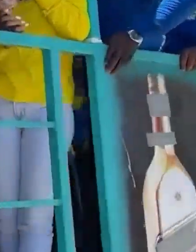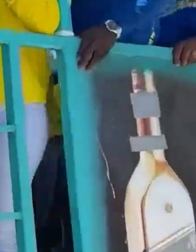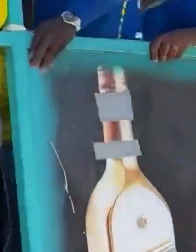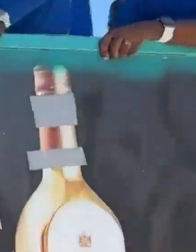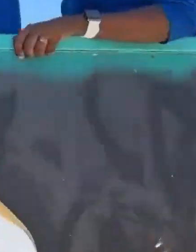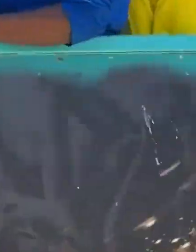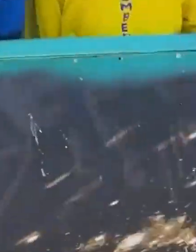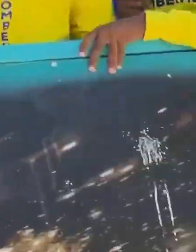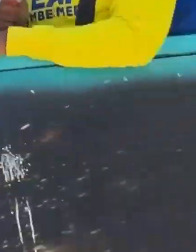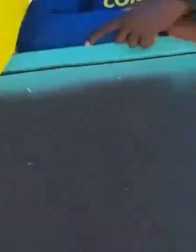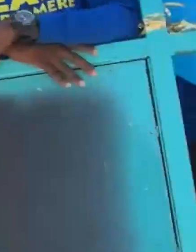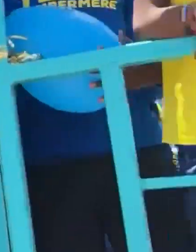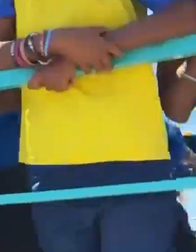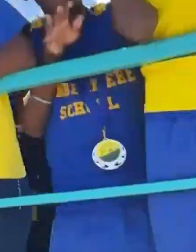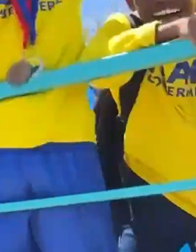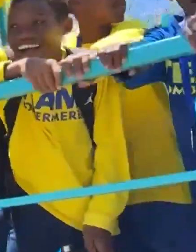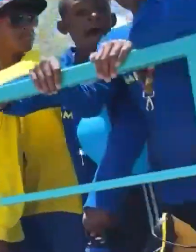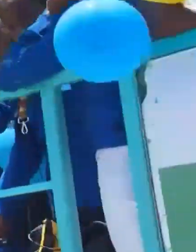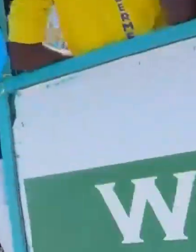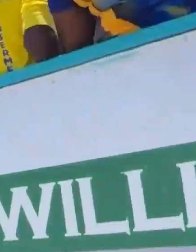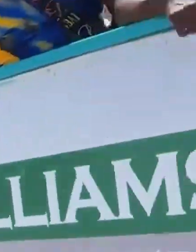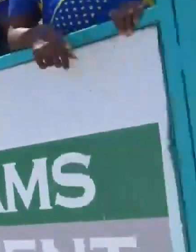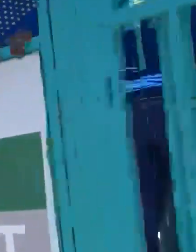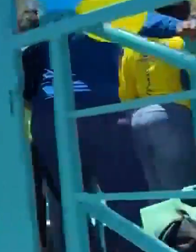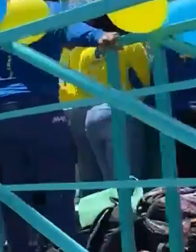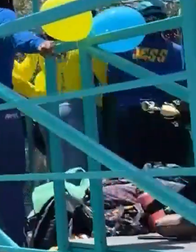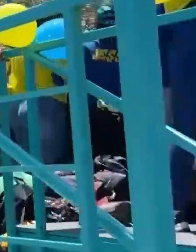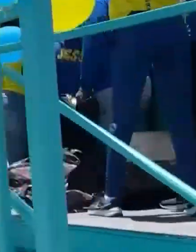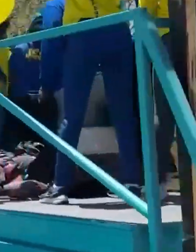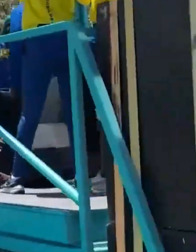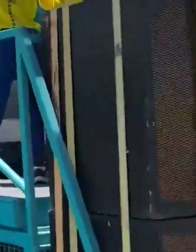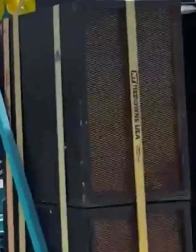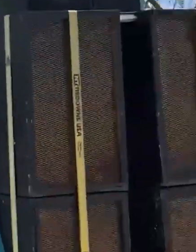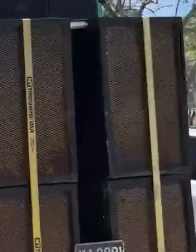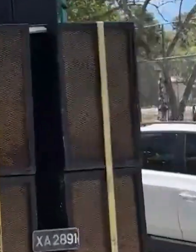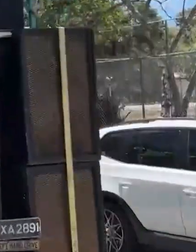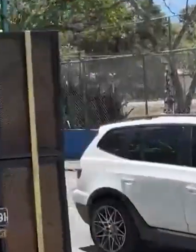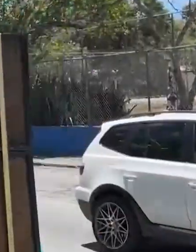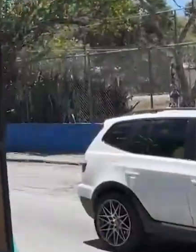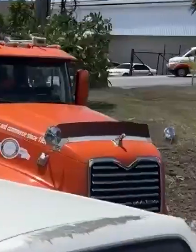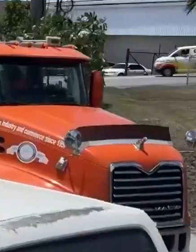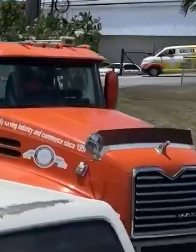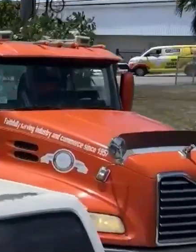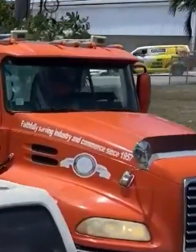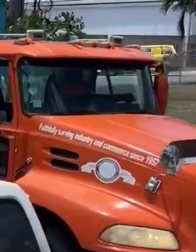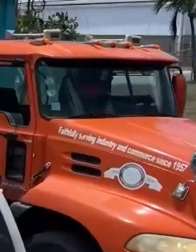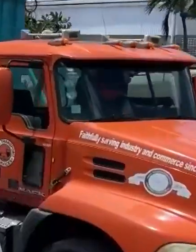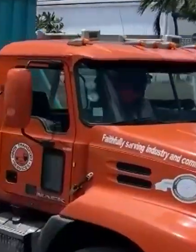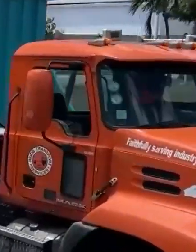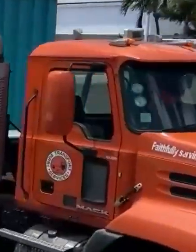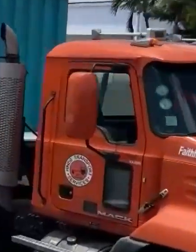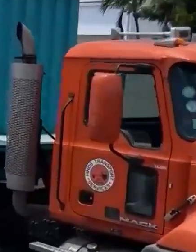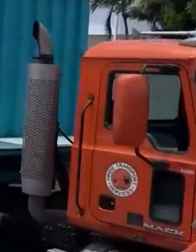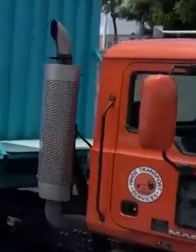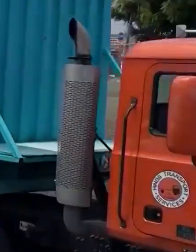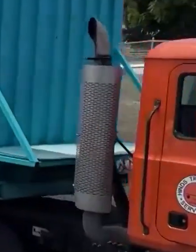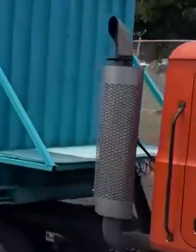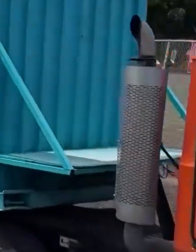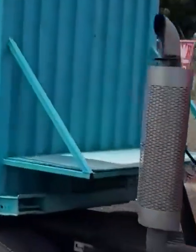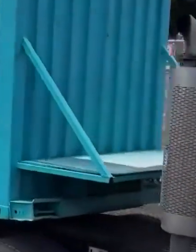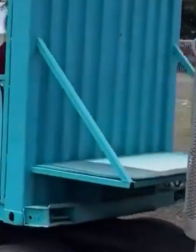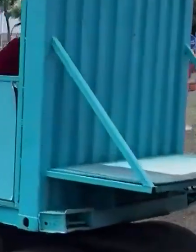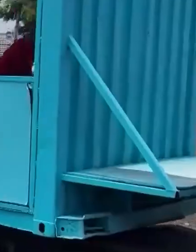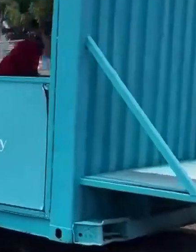Coaches, teachers and all scholars joined the winning athletes on a music truck to celebrate the monumentous occasion. Head of the Physical